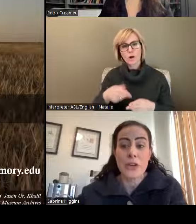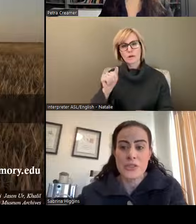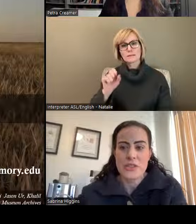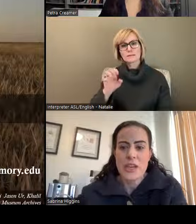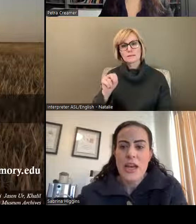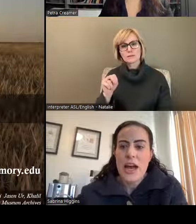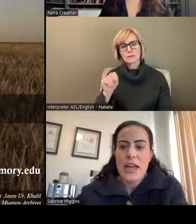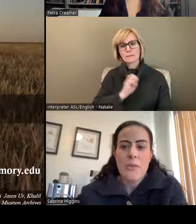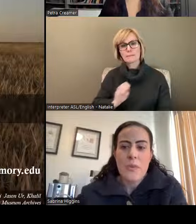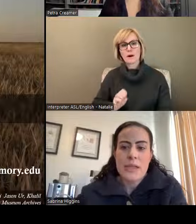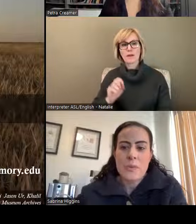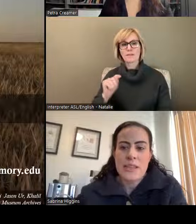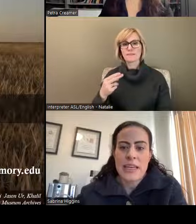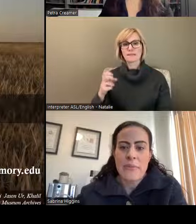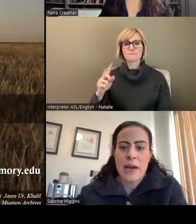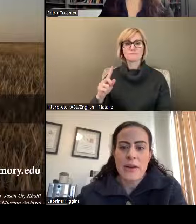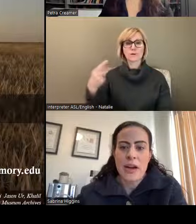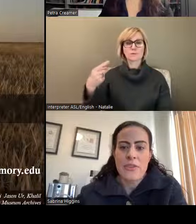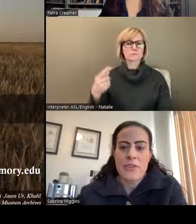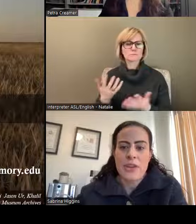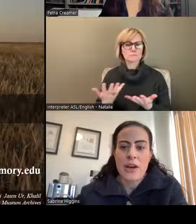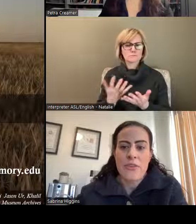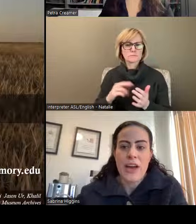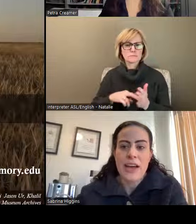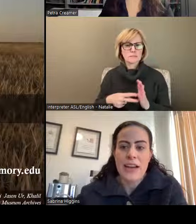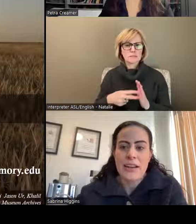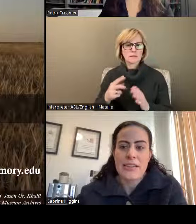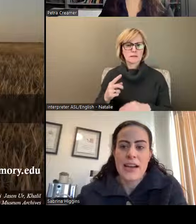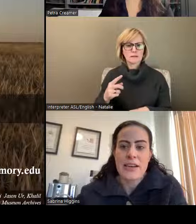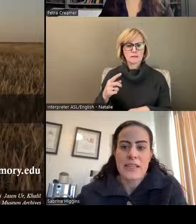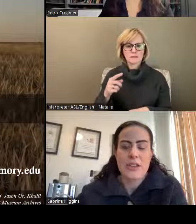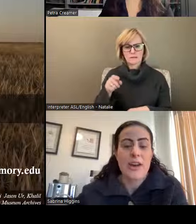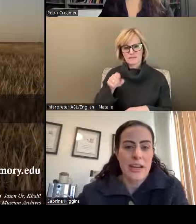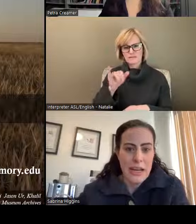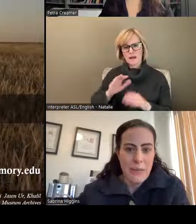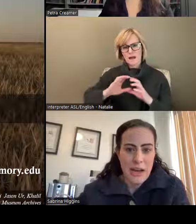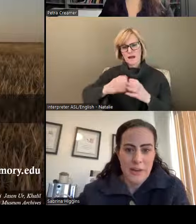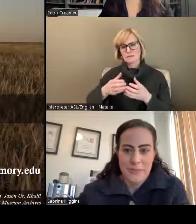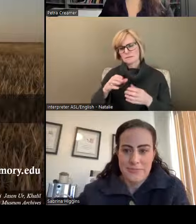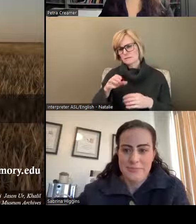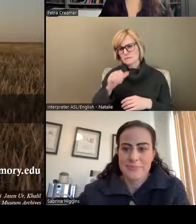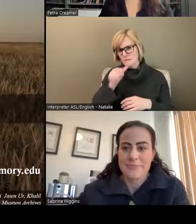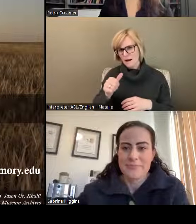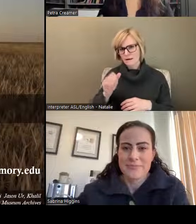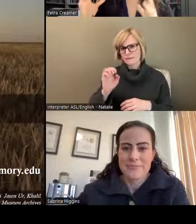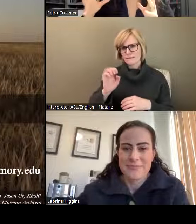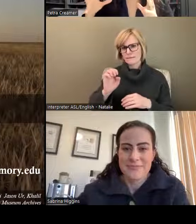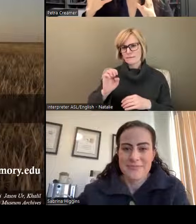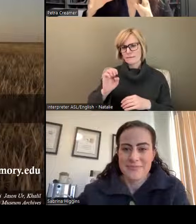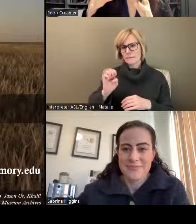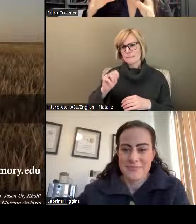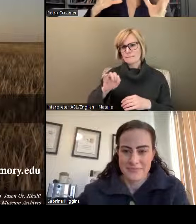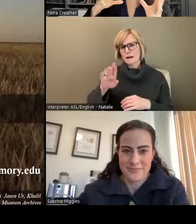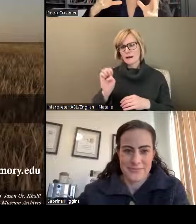the first. In what ways was the empire of Sargon of Akkad and his dynasty not an empire?